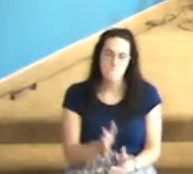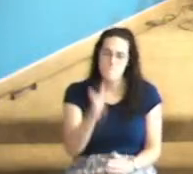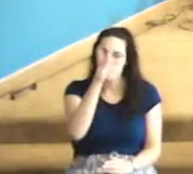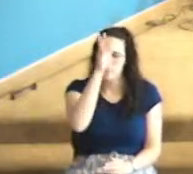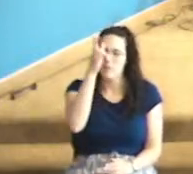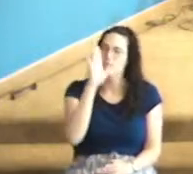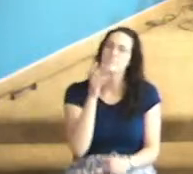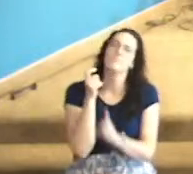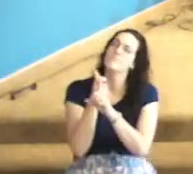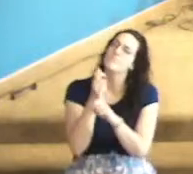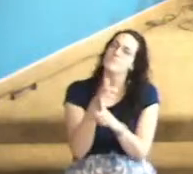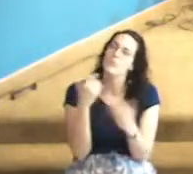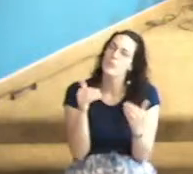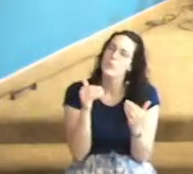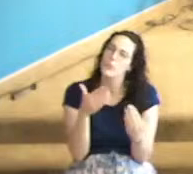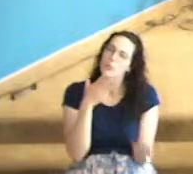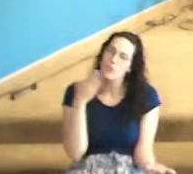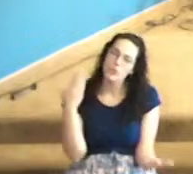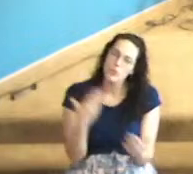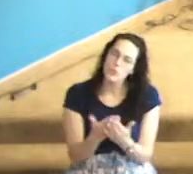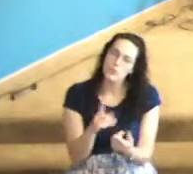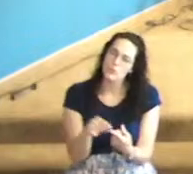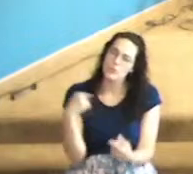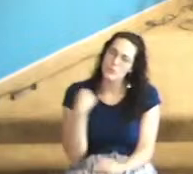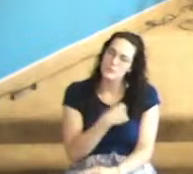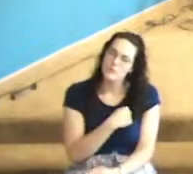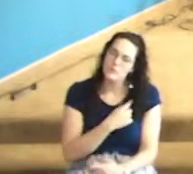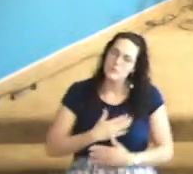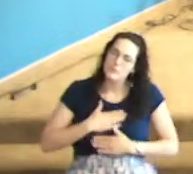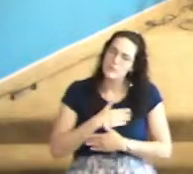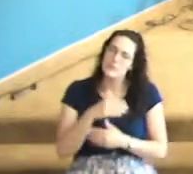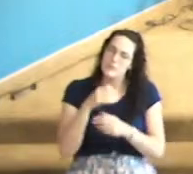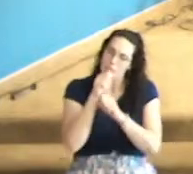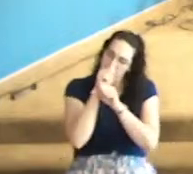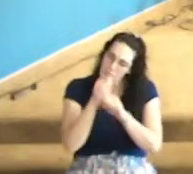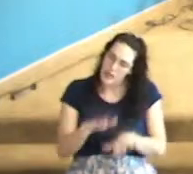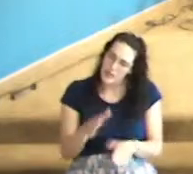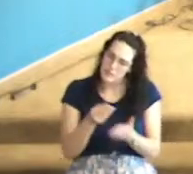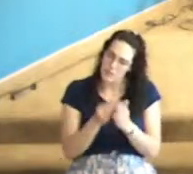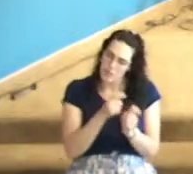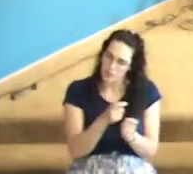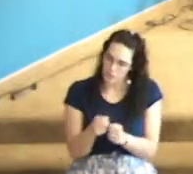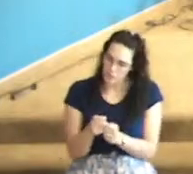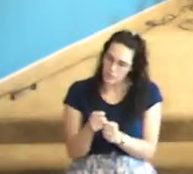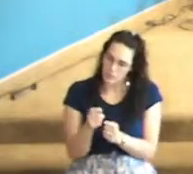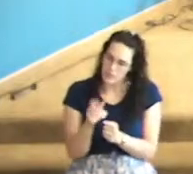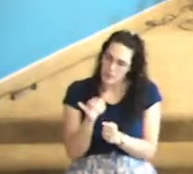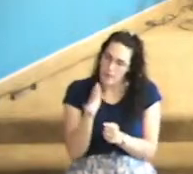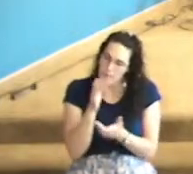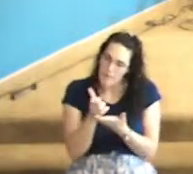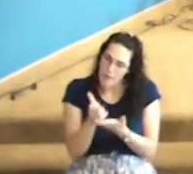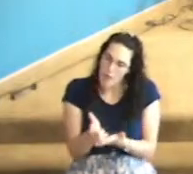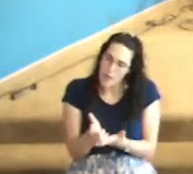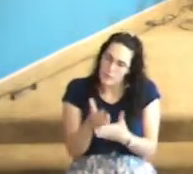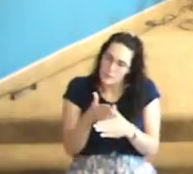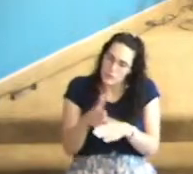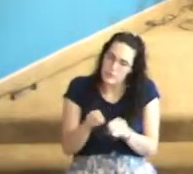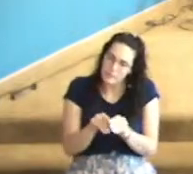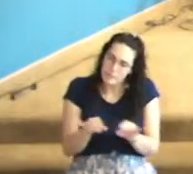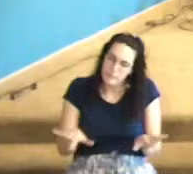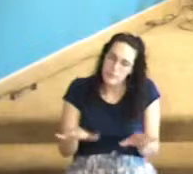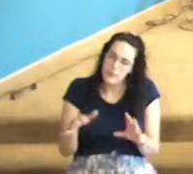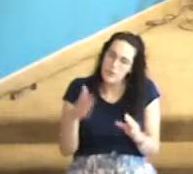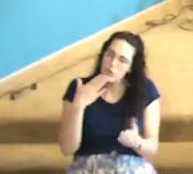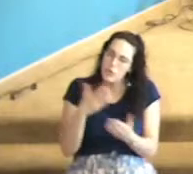Father God, you are so good to us. Please bless this offering so that it may help share the good news of your son,